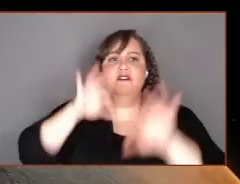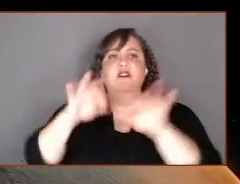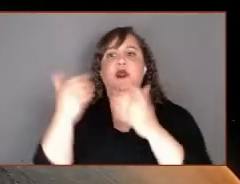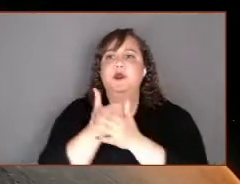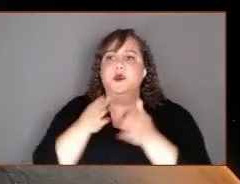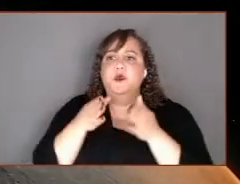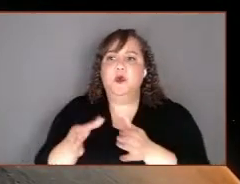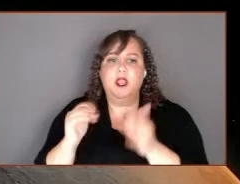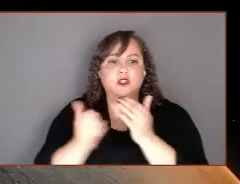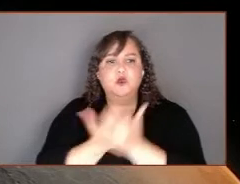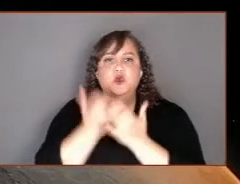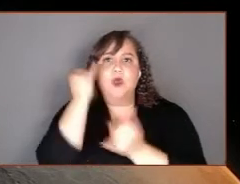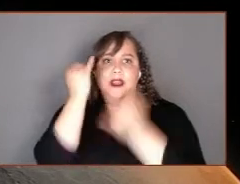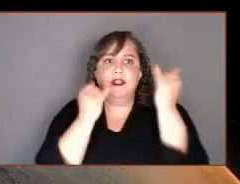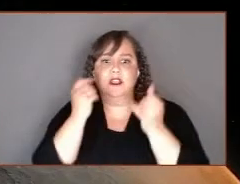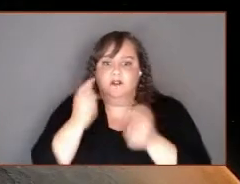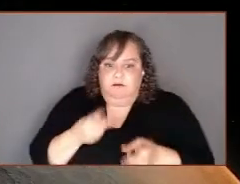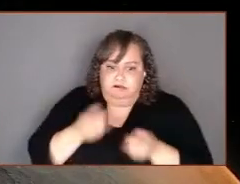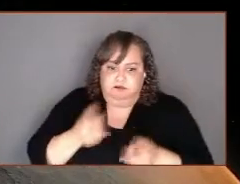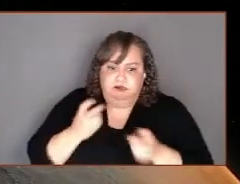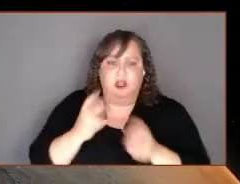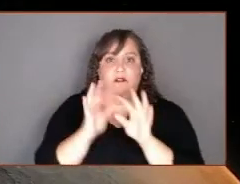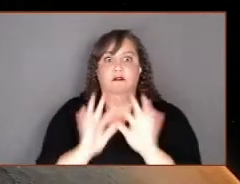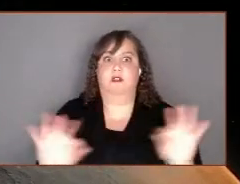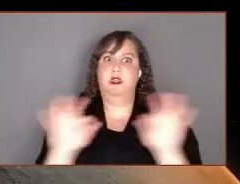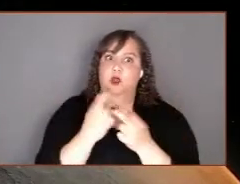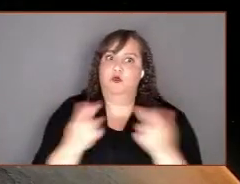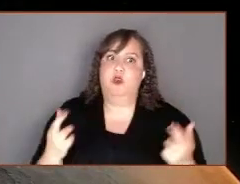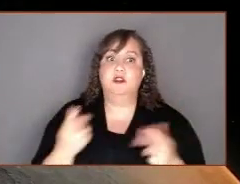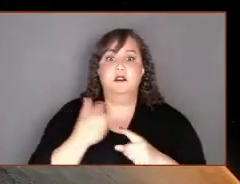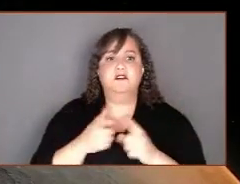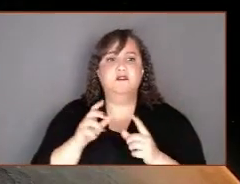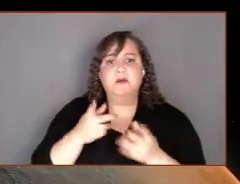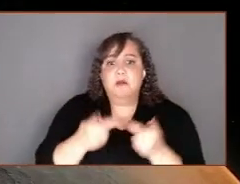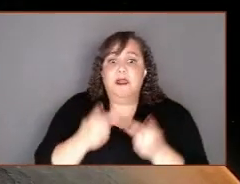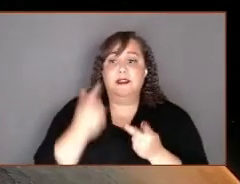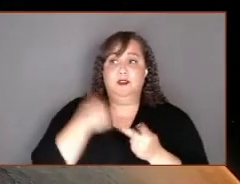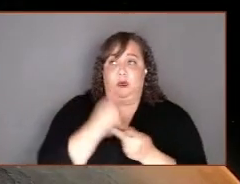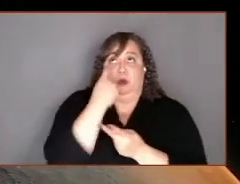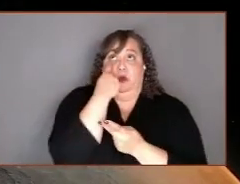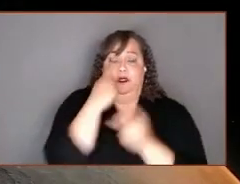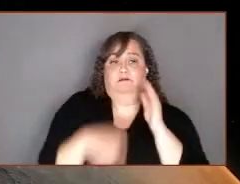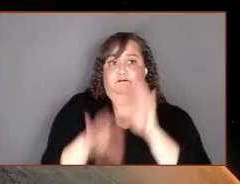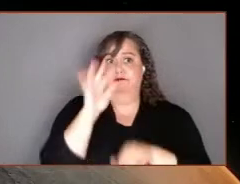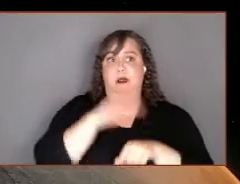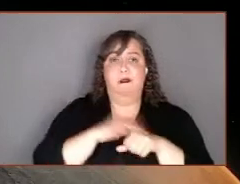this valuable resource from these sources that we've actually recently discovered on the moon.